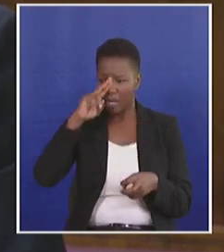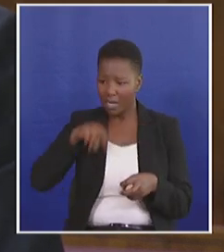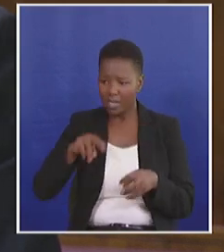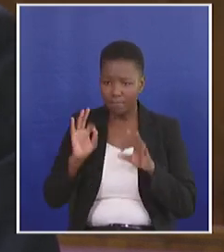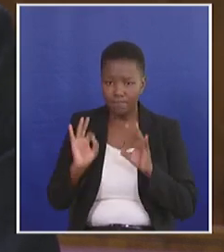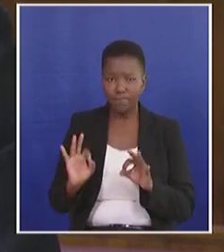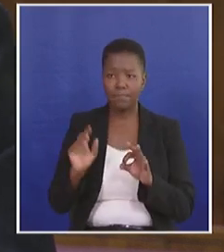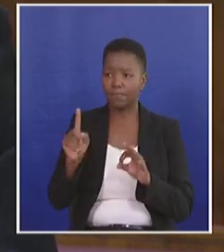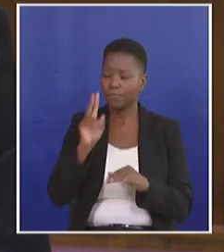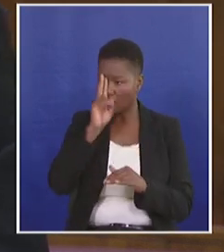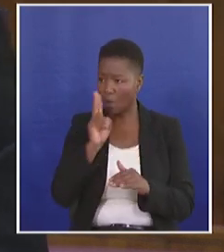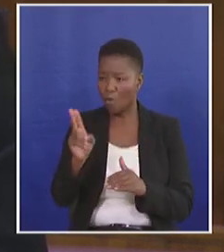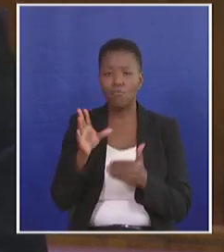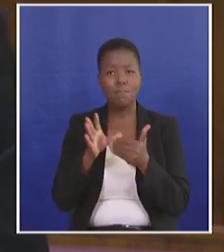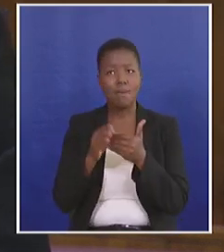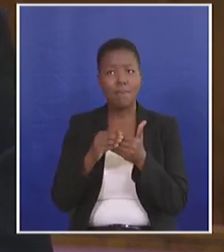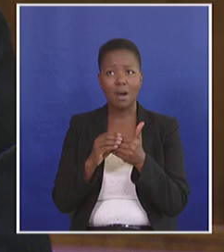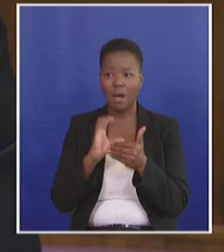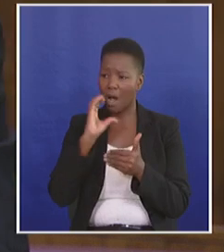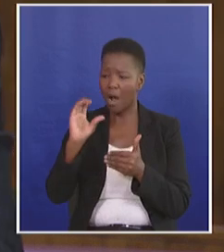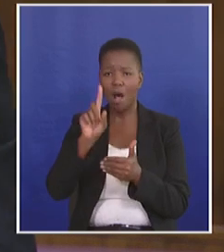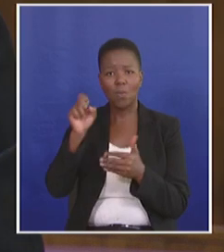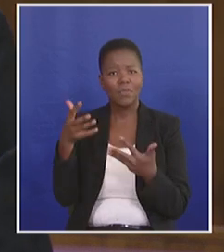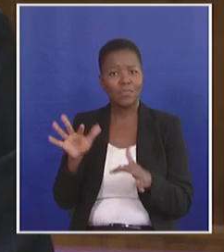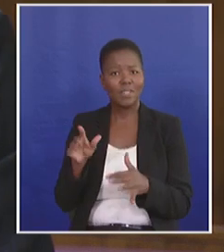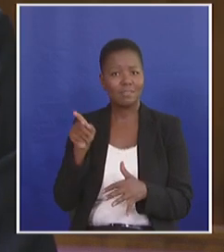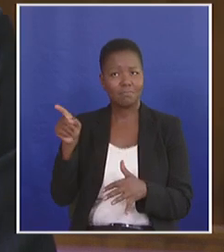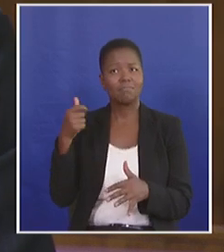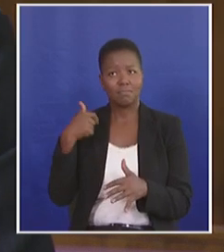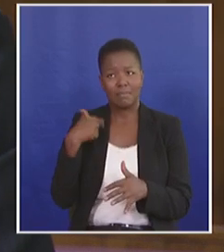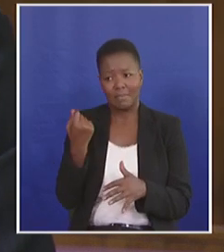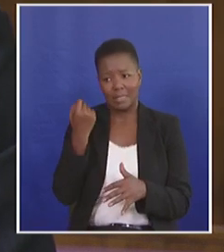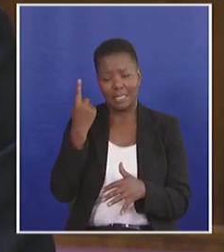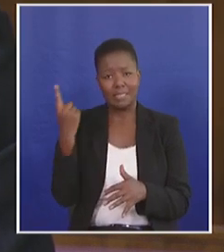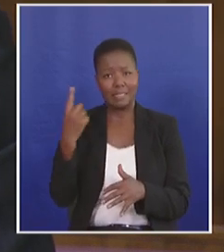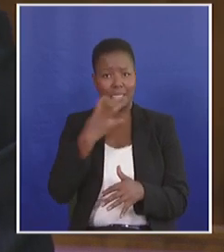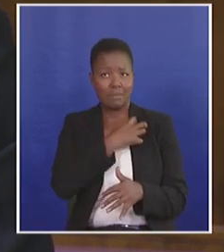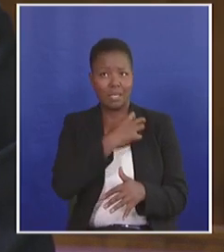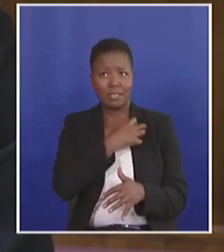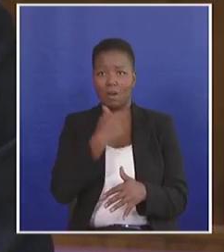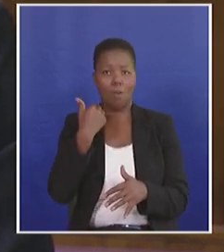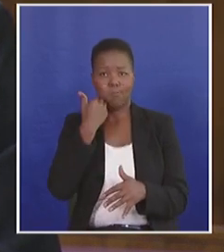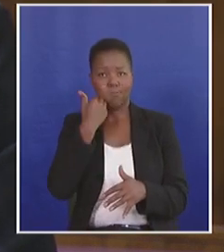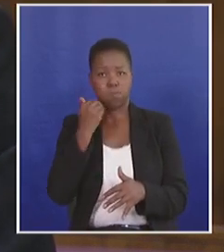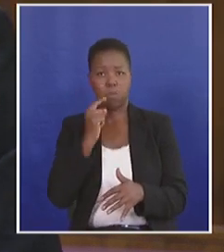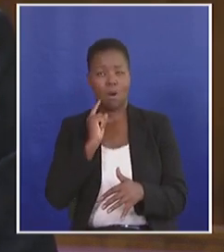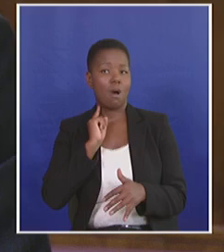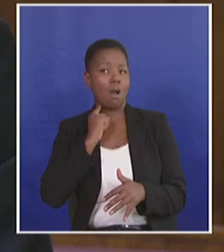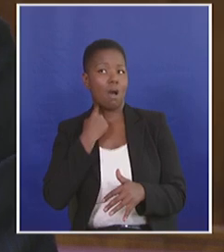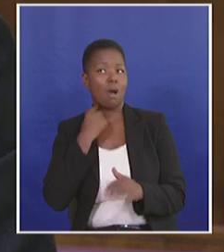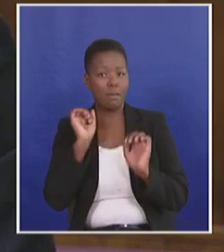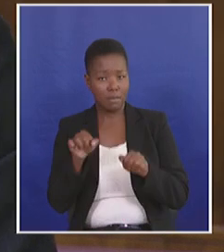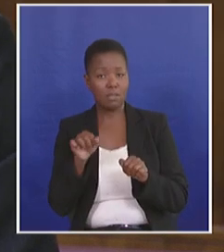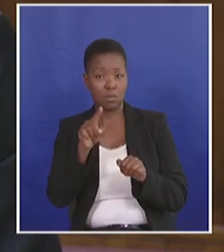our Honourable Member here was asking a question, and I really do understand that the Minister don't want to lie here because we're not allowed to lie in this